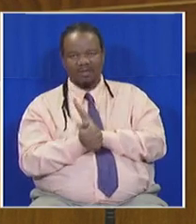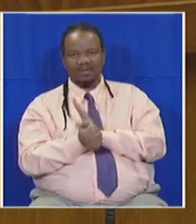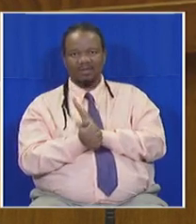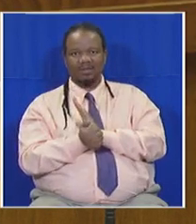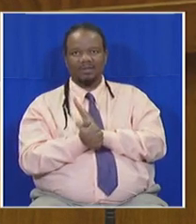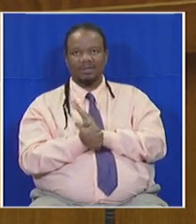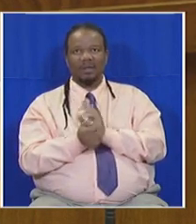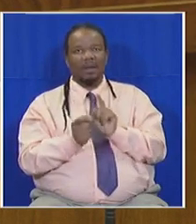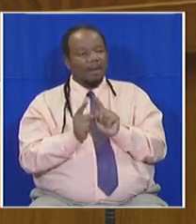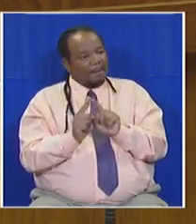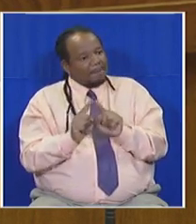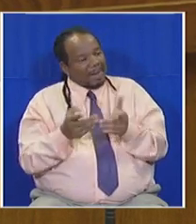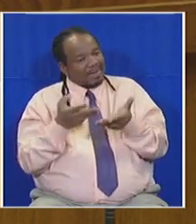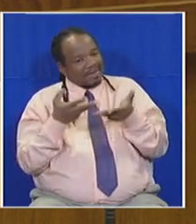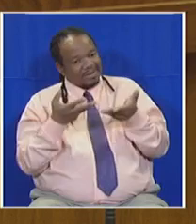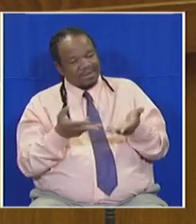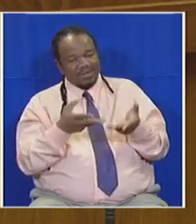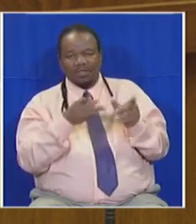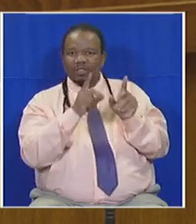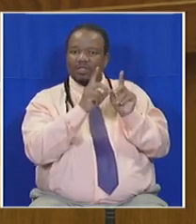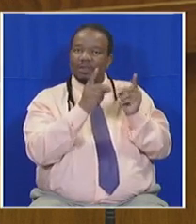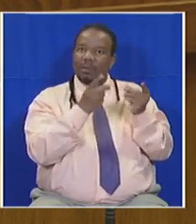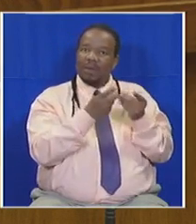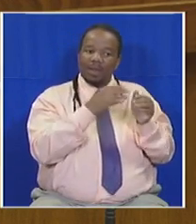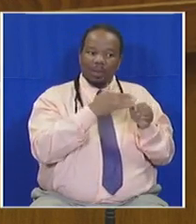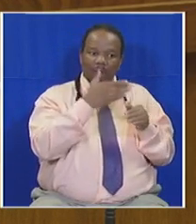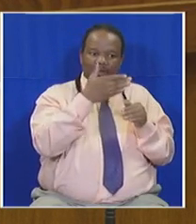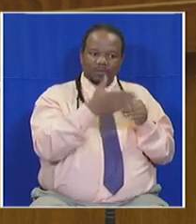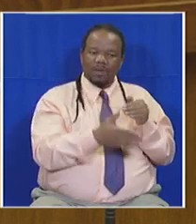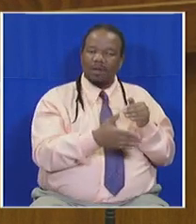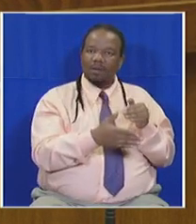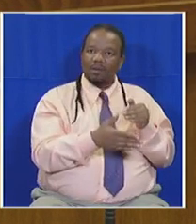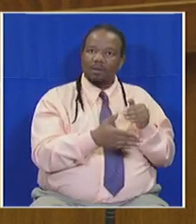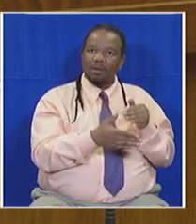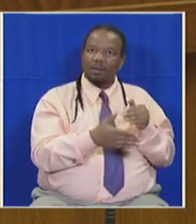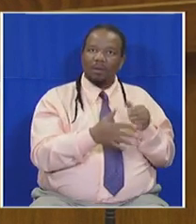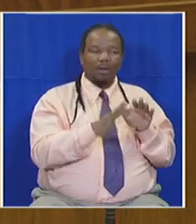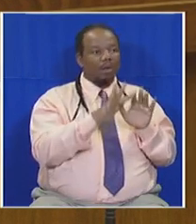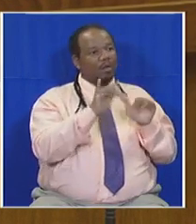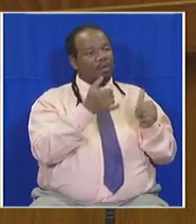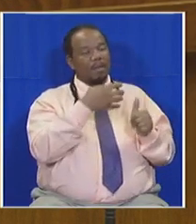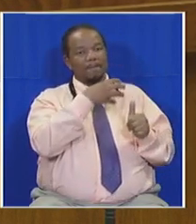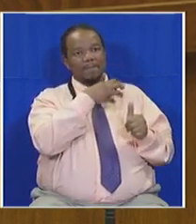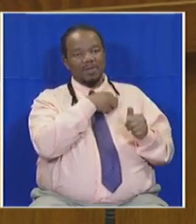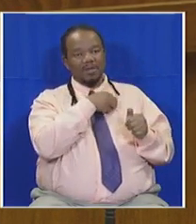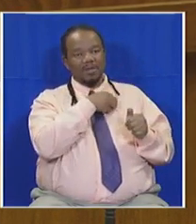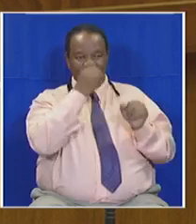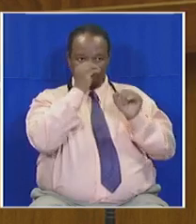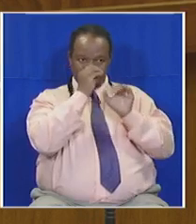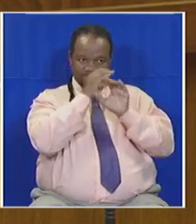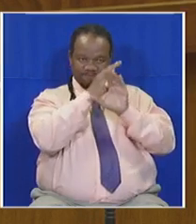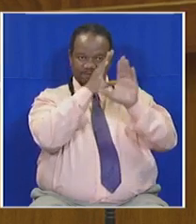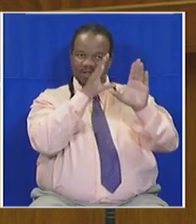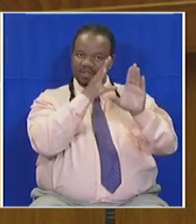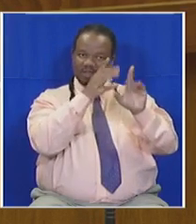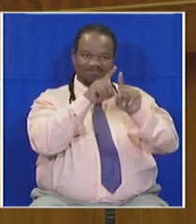be fashionable in this ministry and the department comes to an end. The inconsistency between the minister's vision, it is in the book